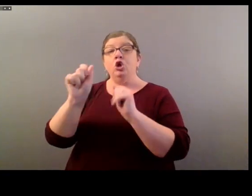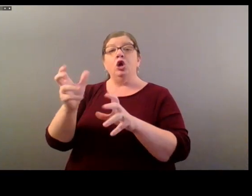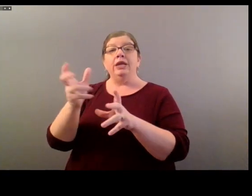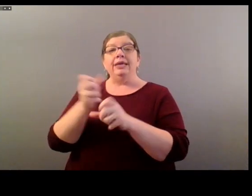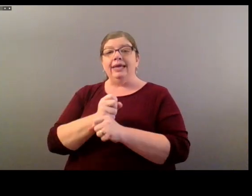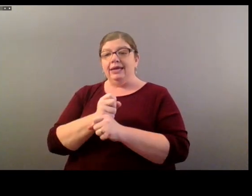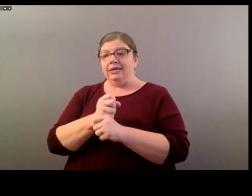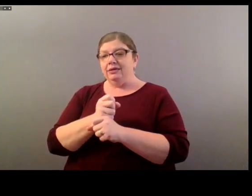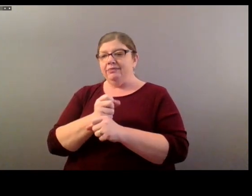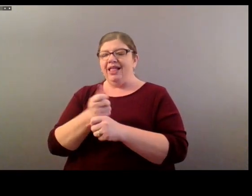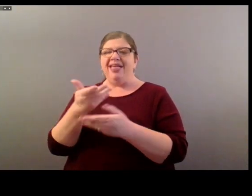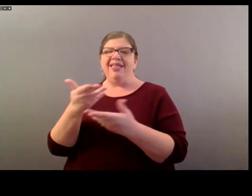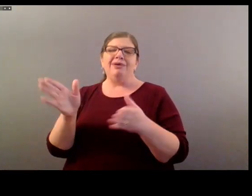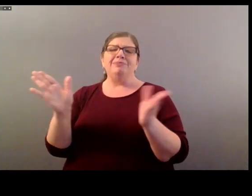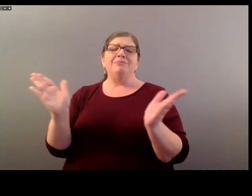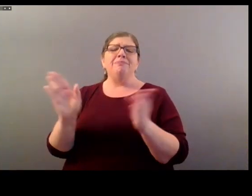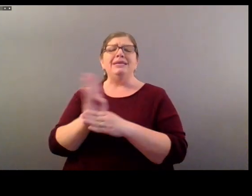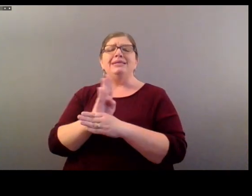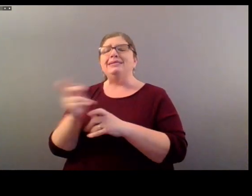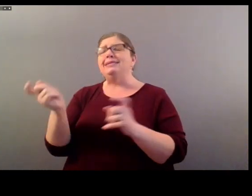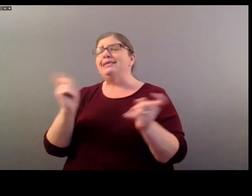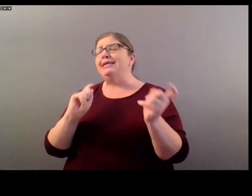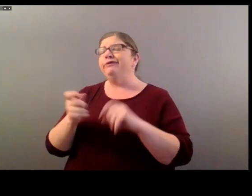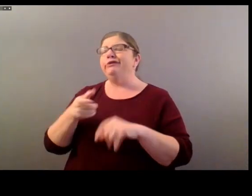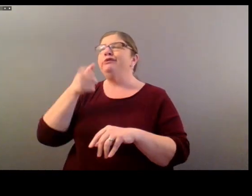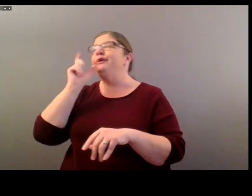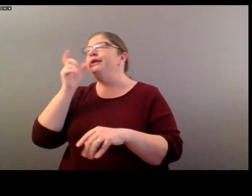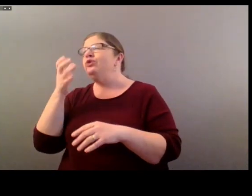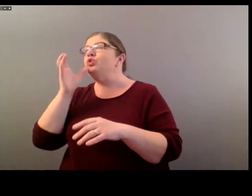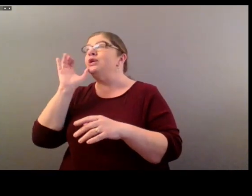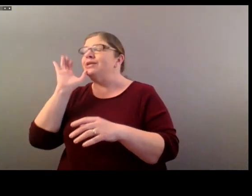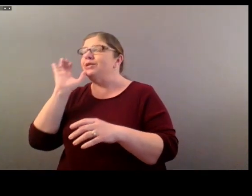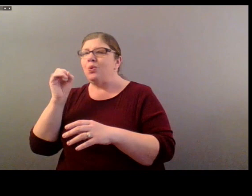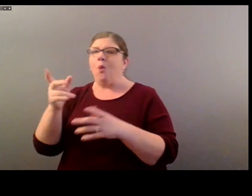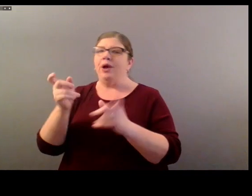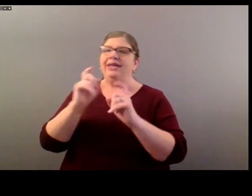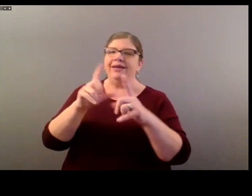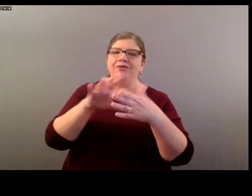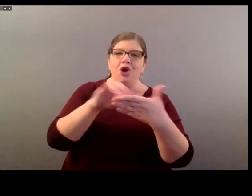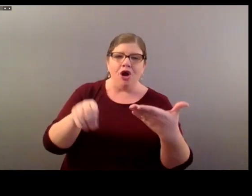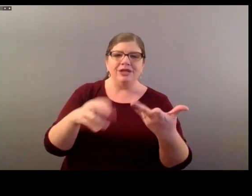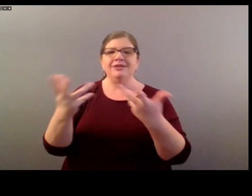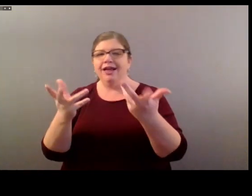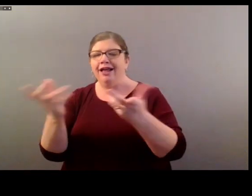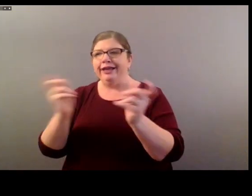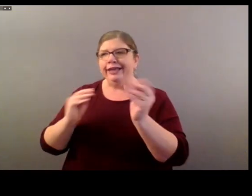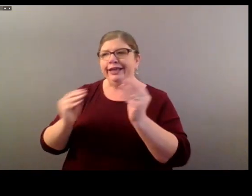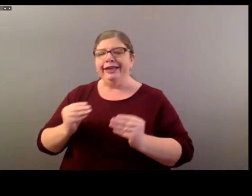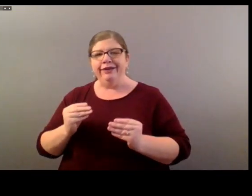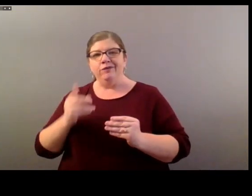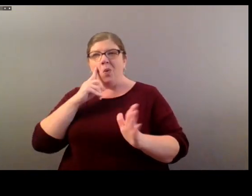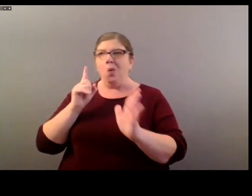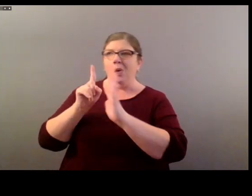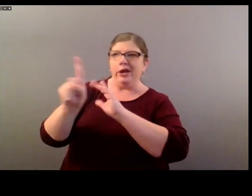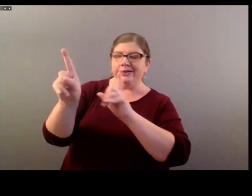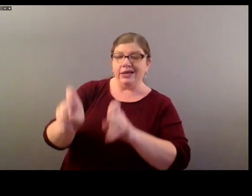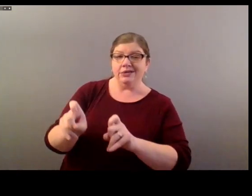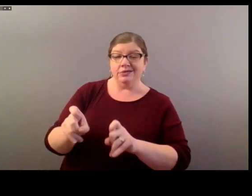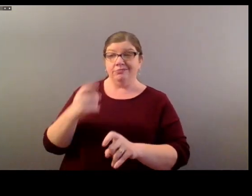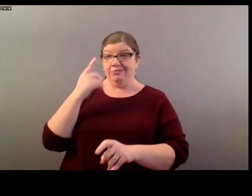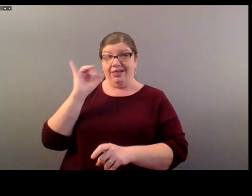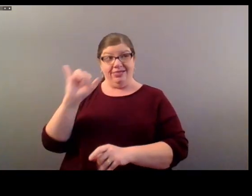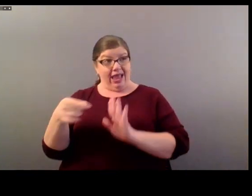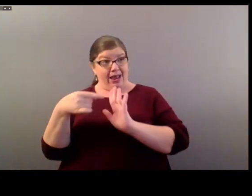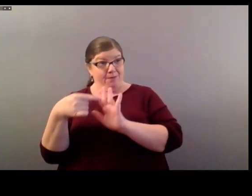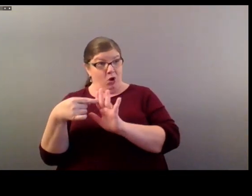things from local businesses, whether they be drinks or gift cards. And I was wondering if you think that that model